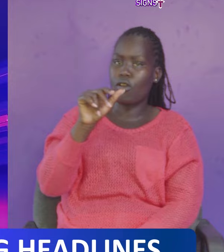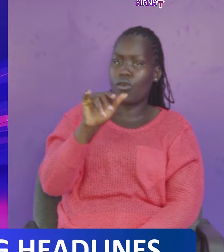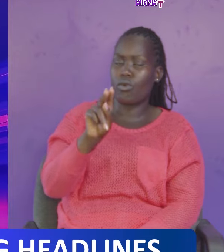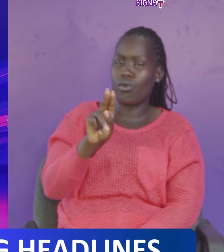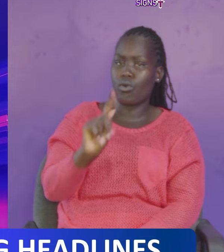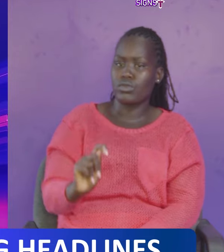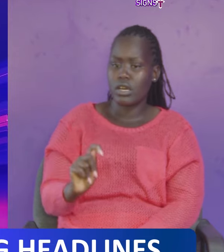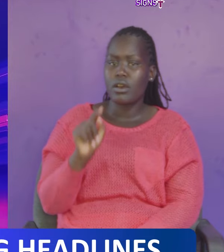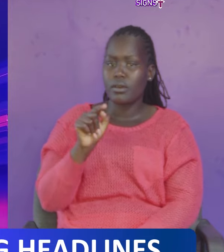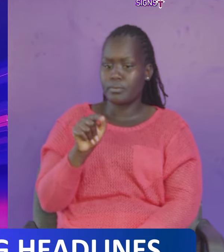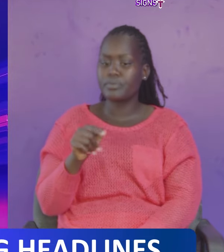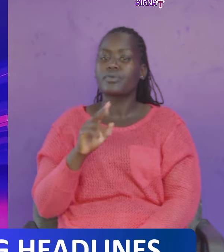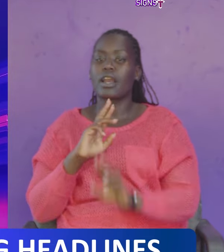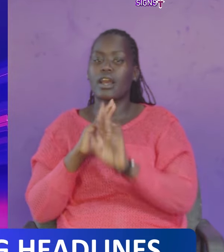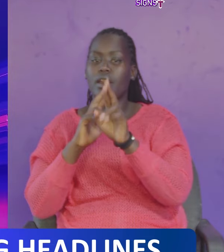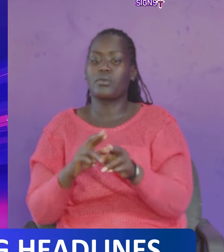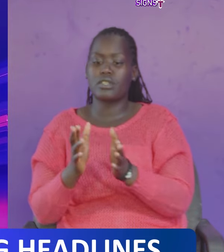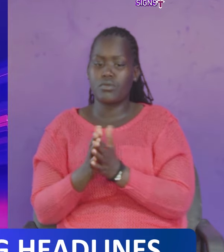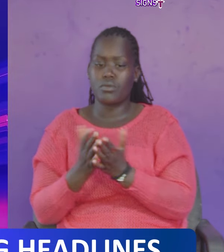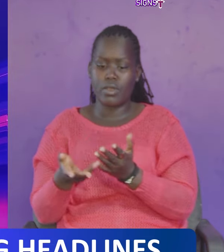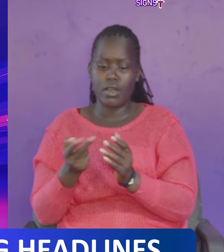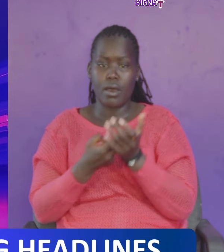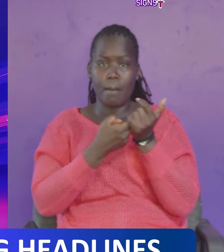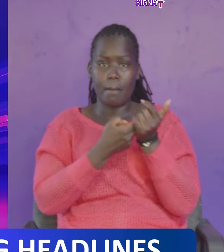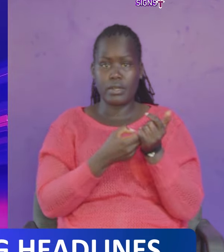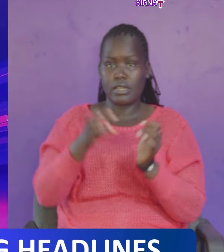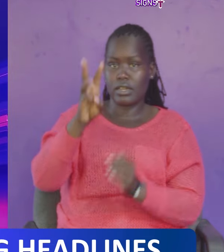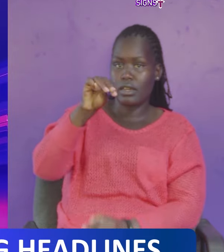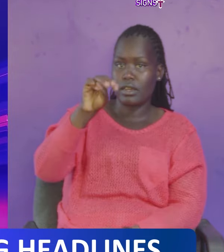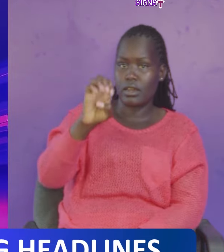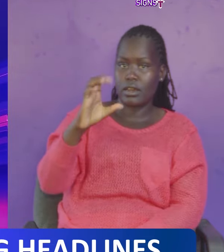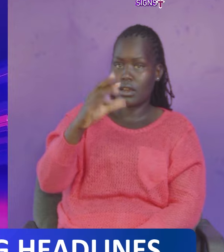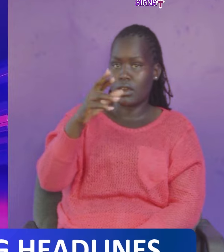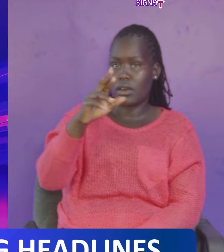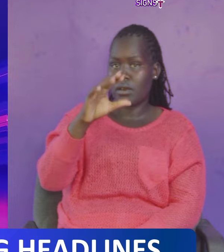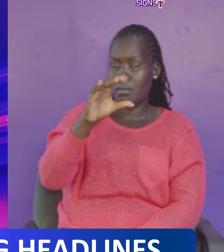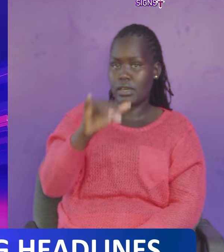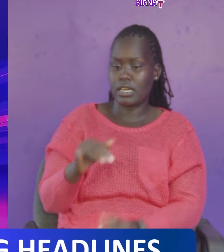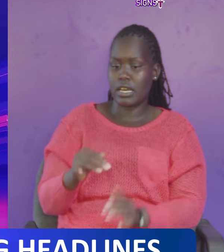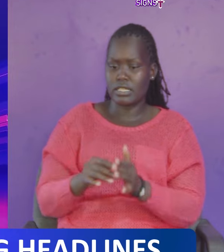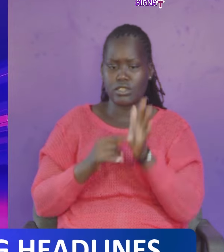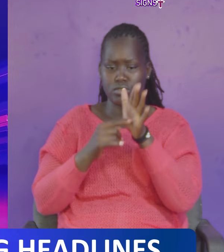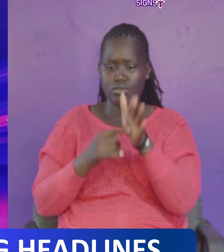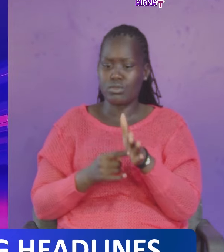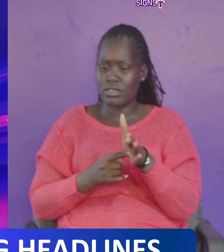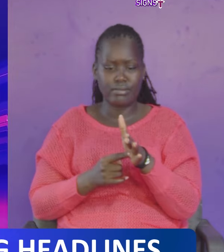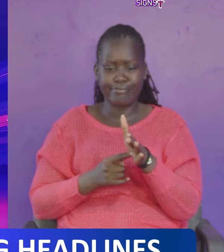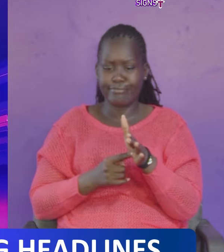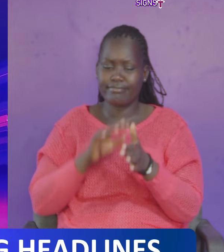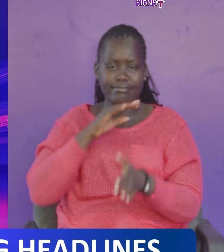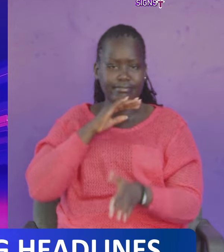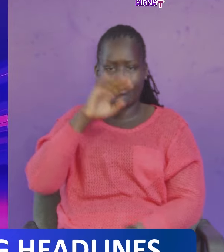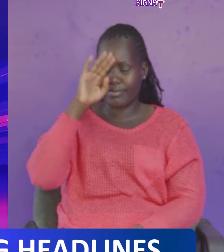disappearance, Maritim was reported with his partner, Mercy Chebich. She expressed frustration over the sluggish response